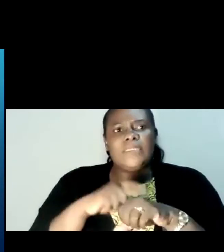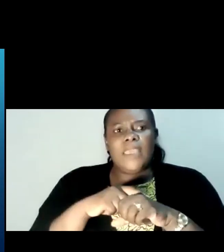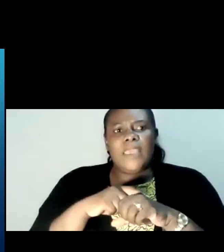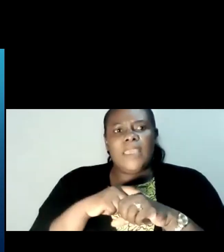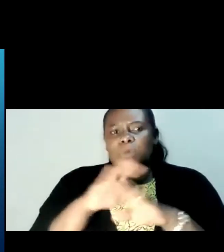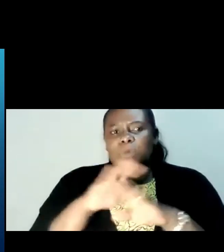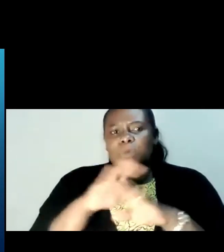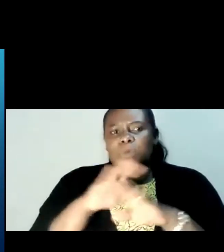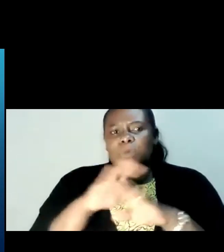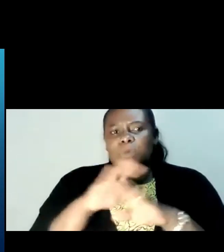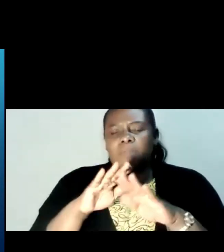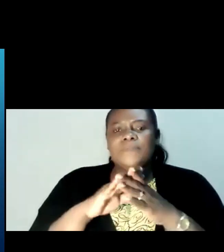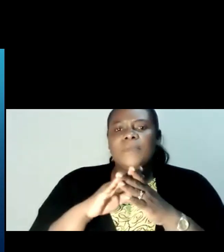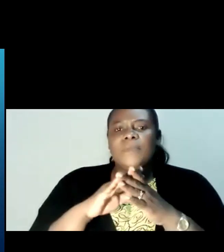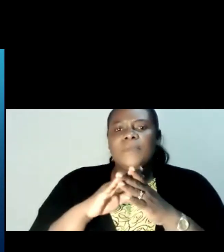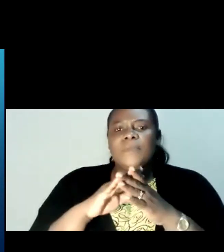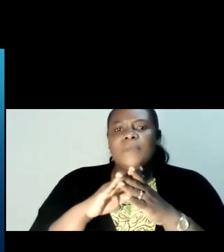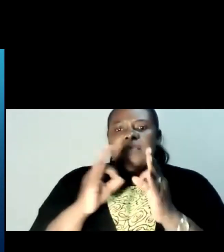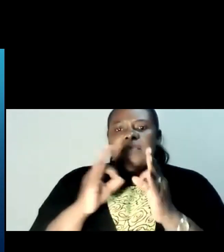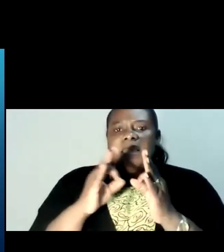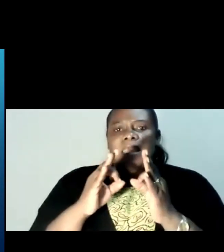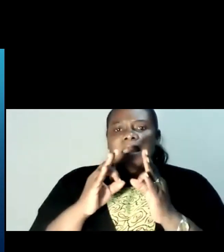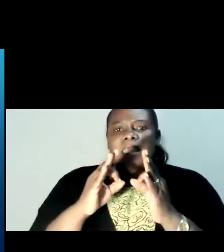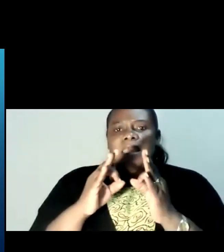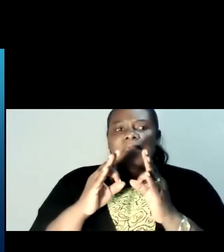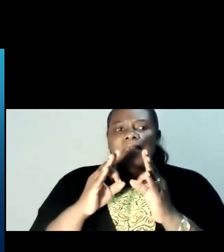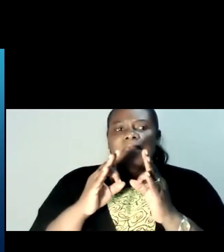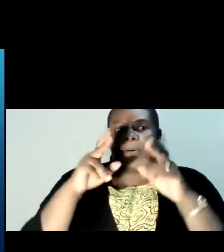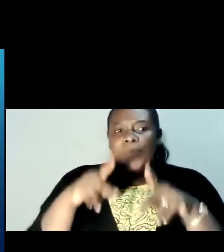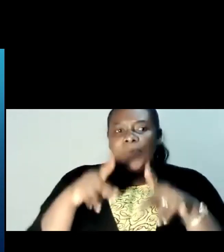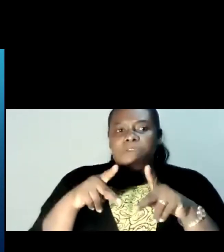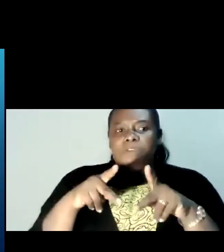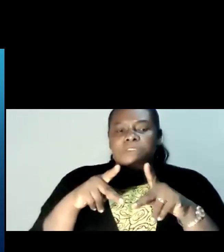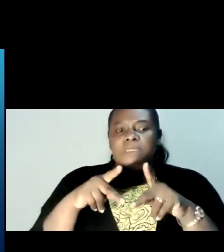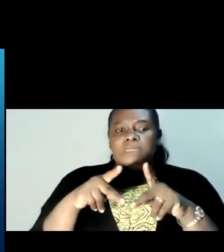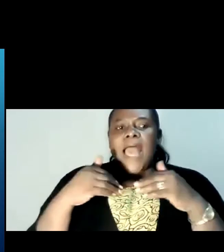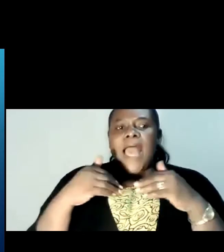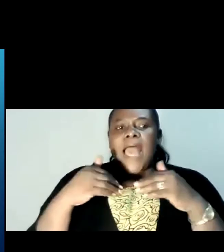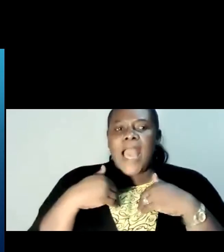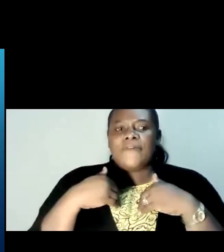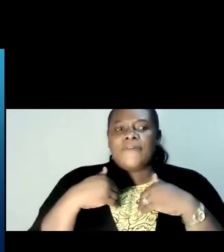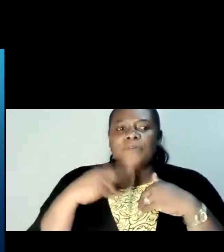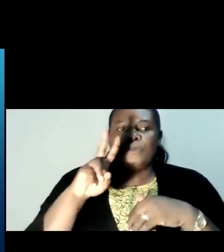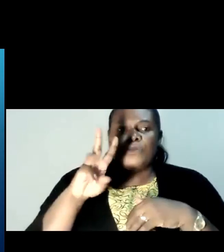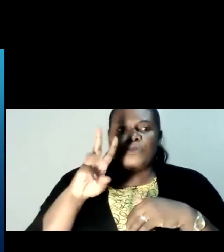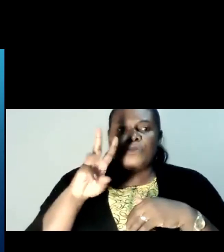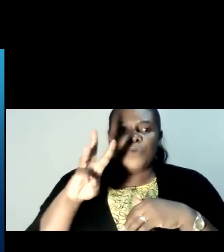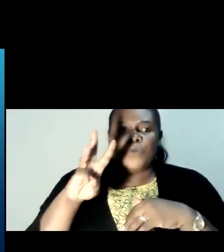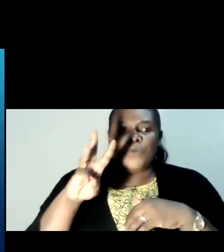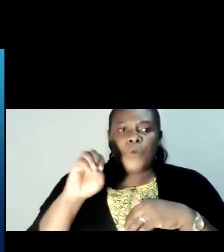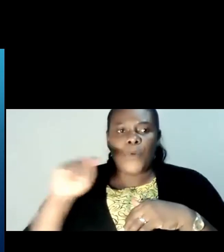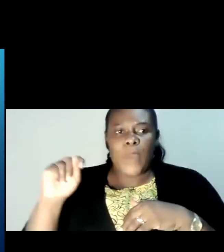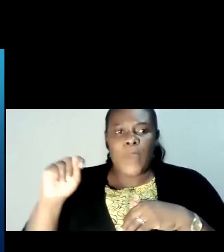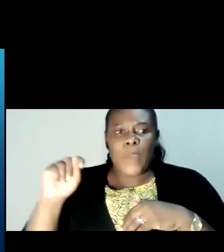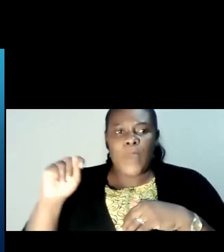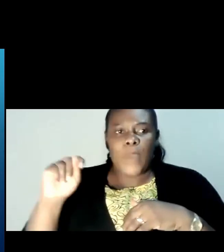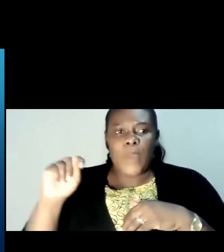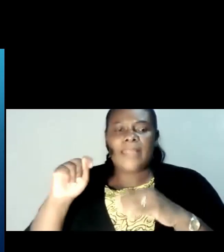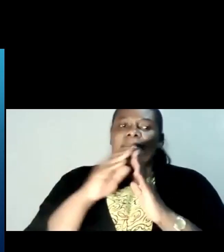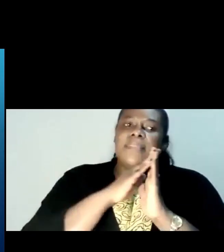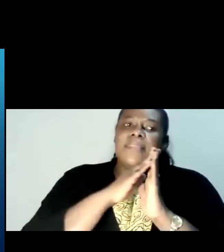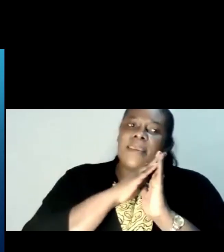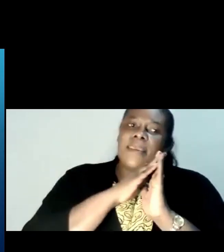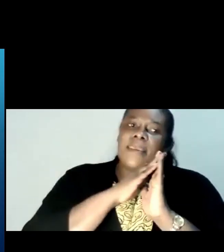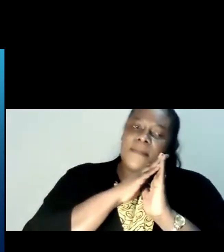a person has an issue with bedwetting, or if they get acid reflux. Then you should probably drink water